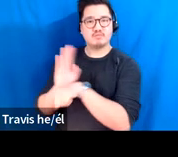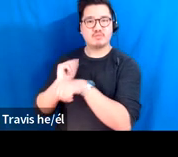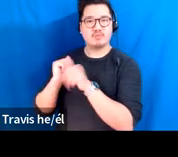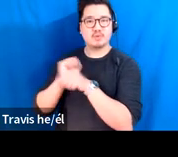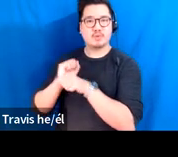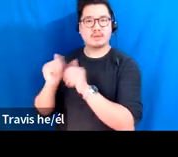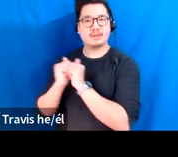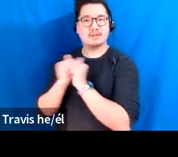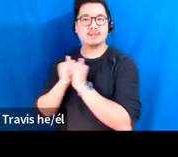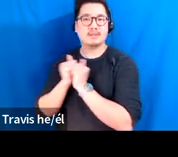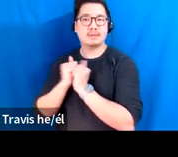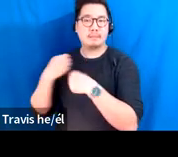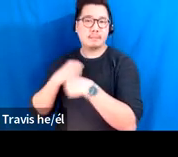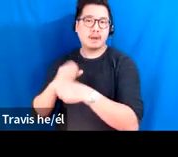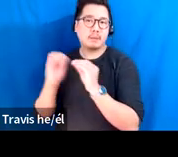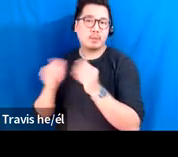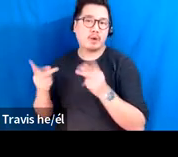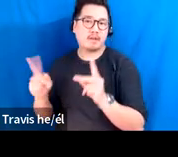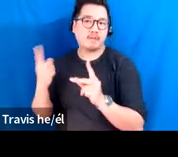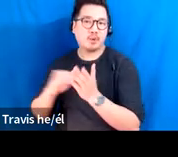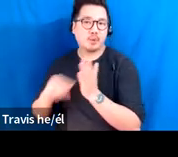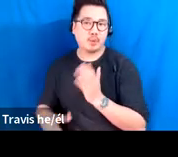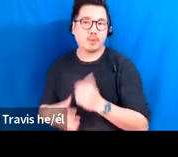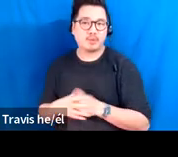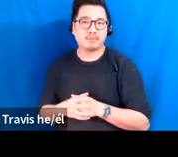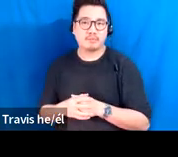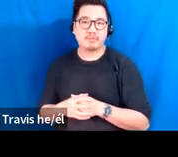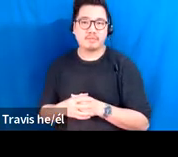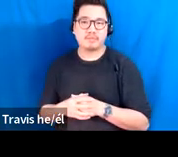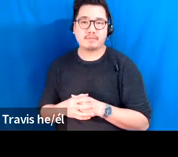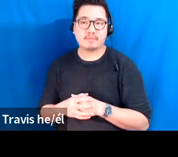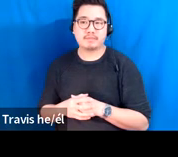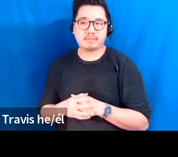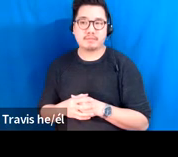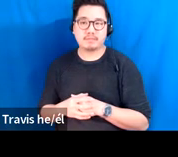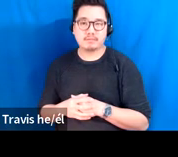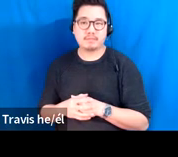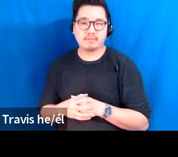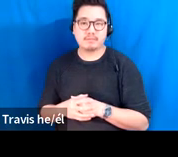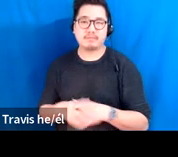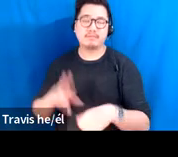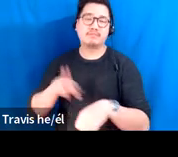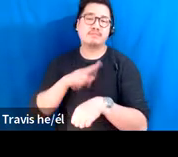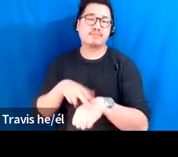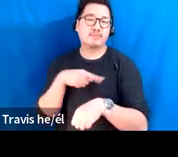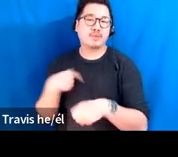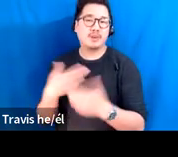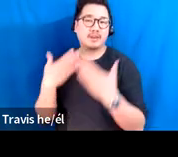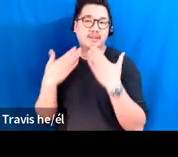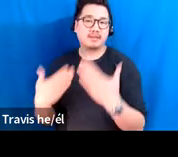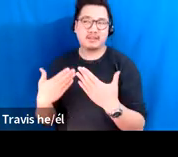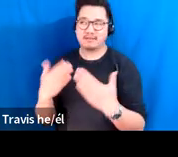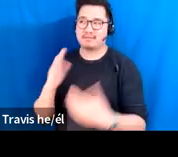design and create even more opportunities for our students we of course are thankful for the tremendous support of our